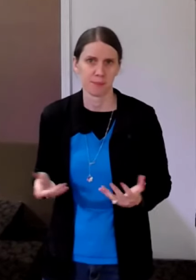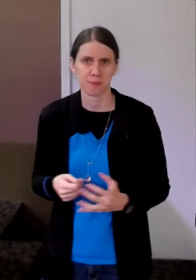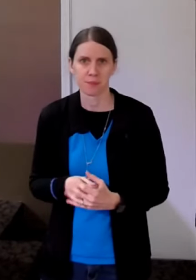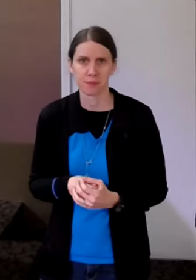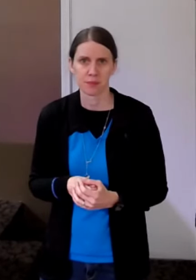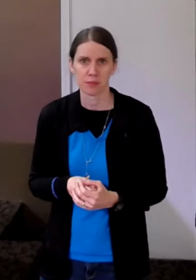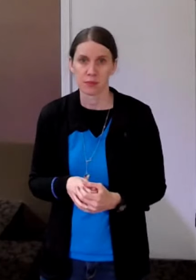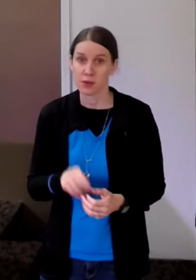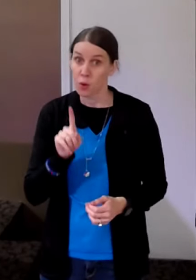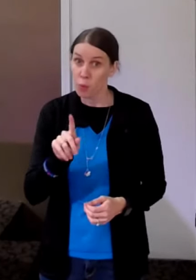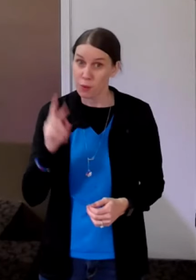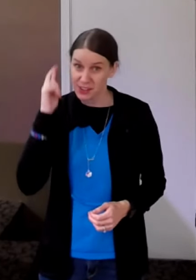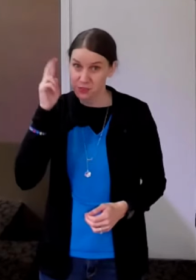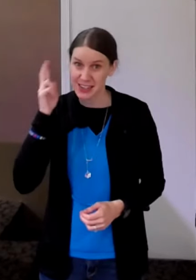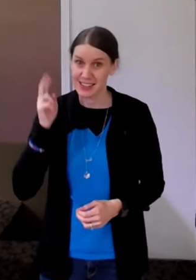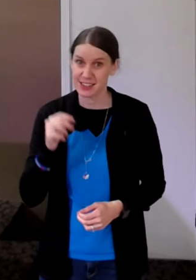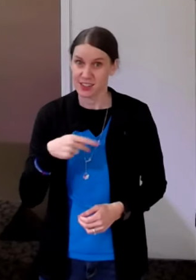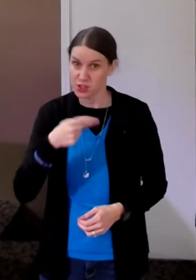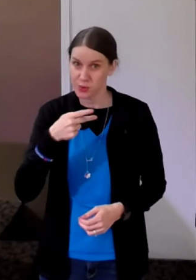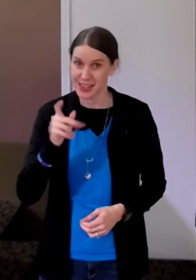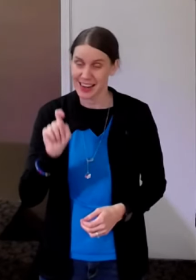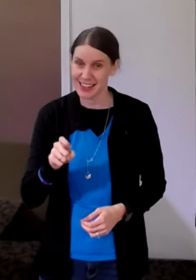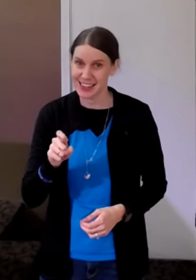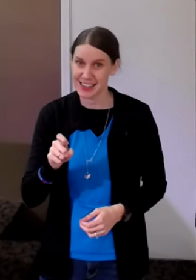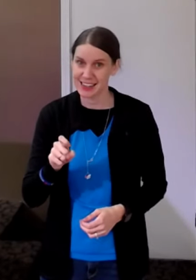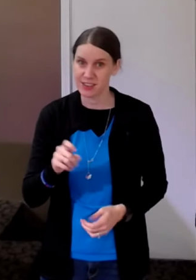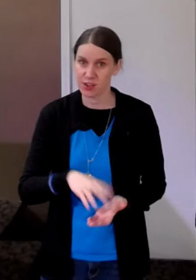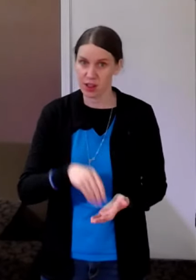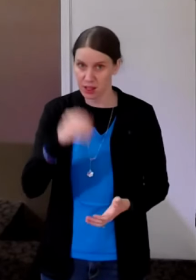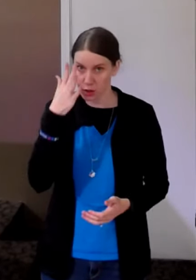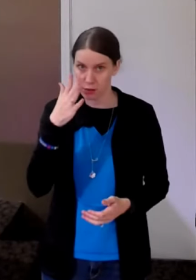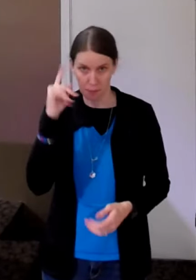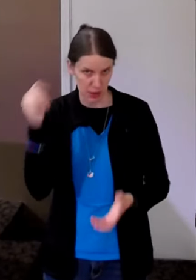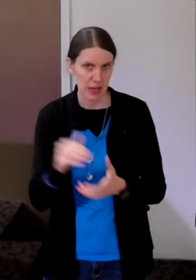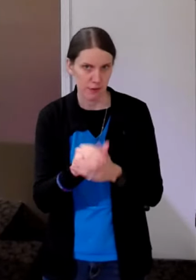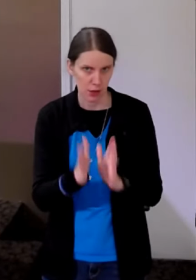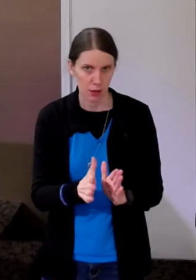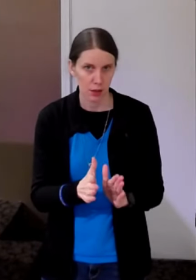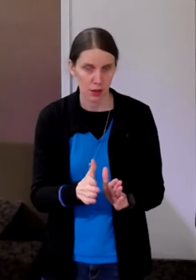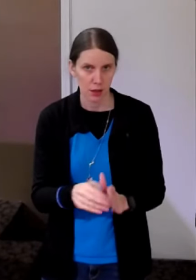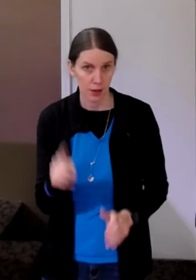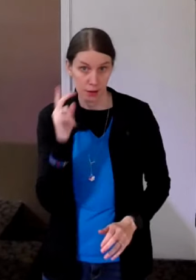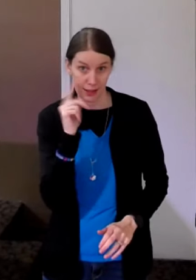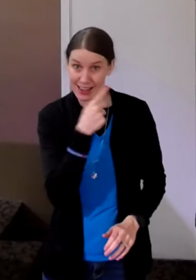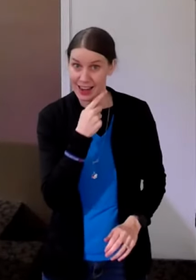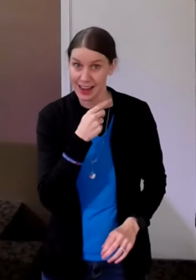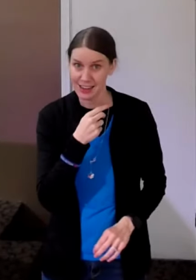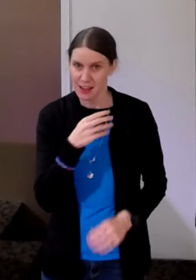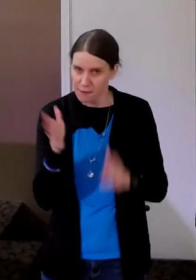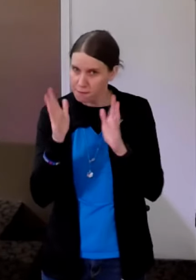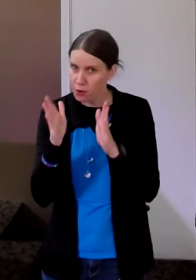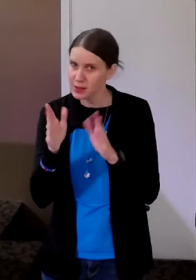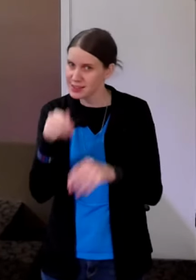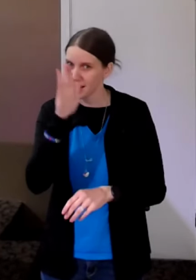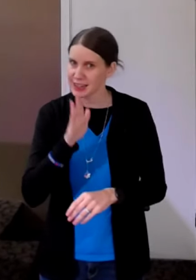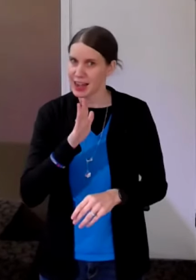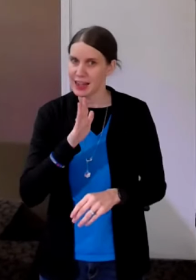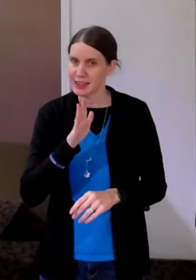This is one of the reasons that we need to learn as believers to keep our eyes and our lifestyles focused